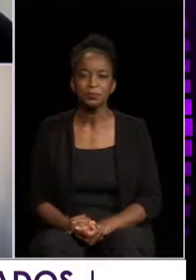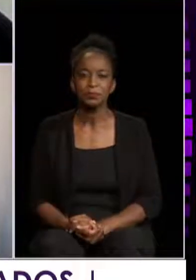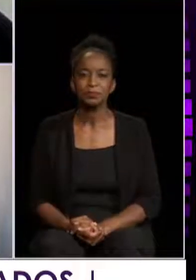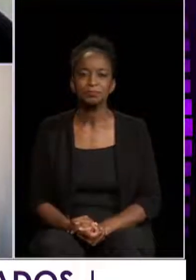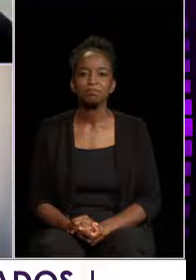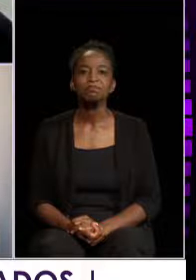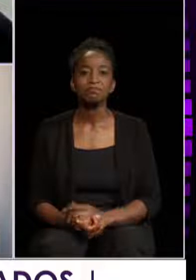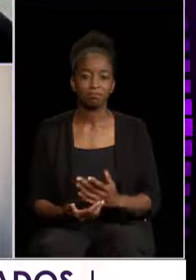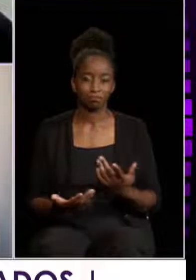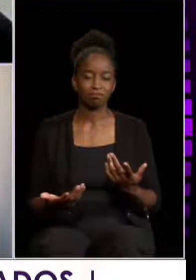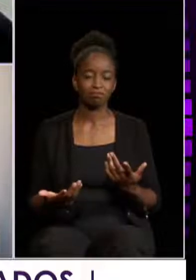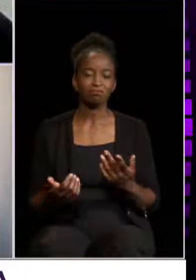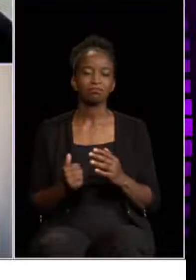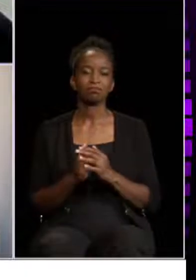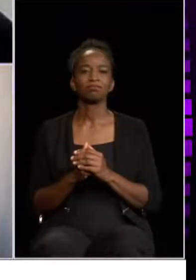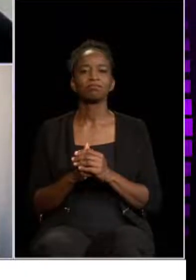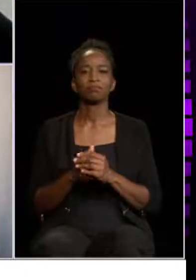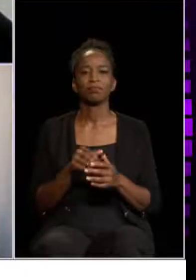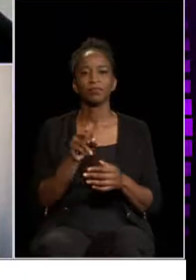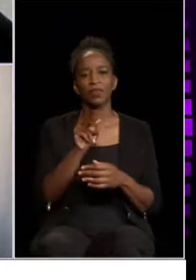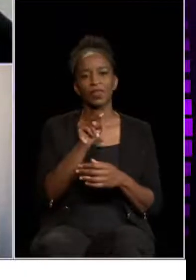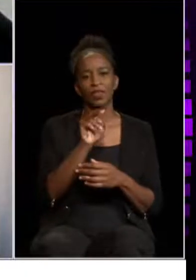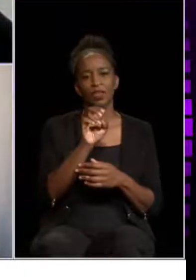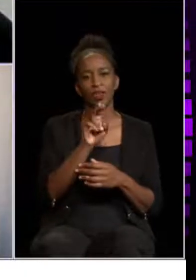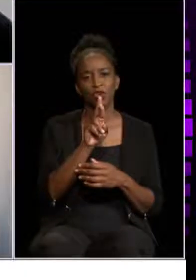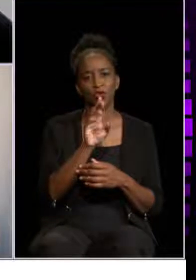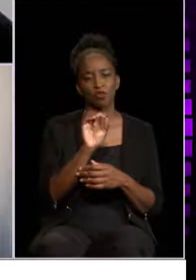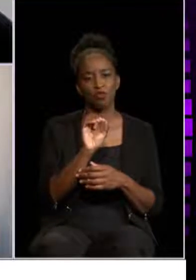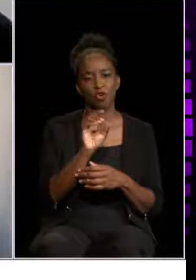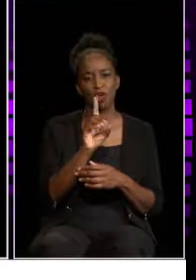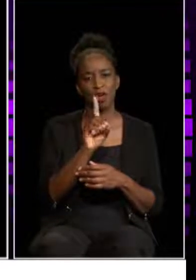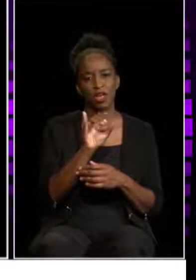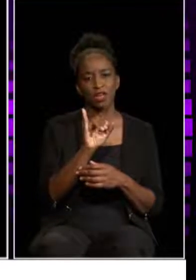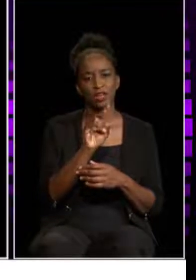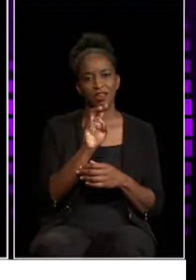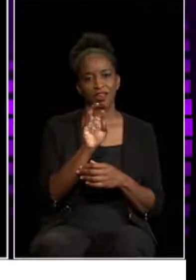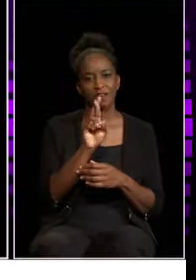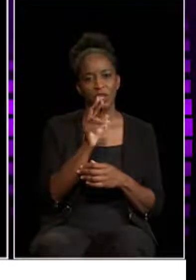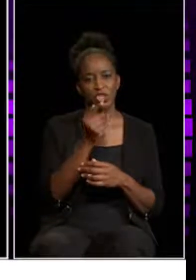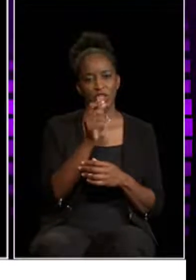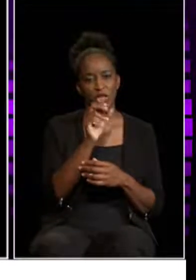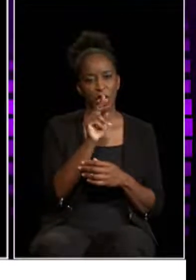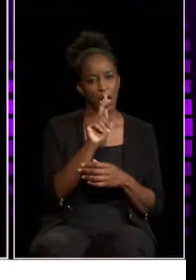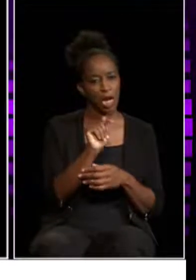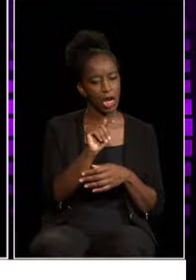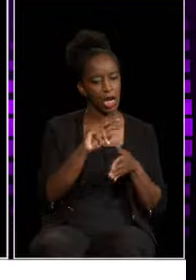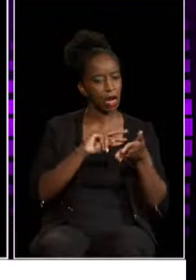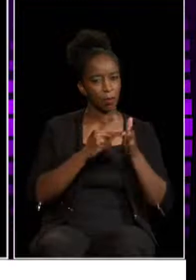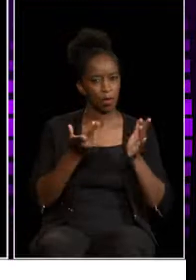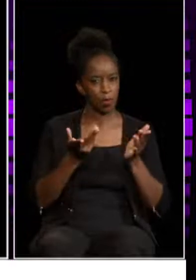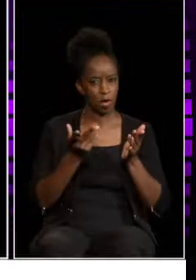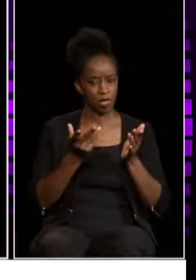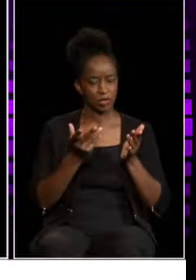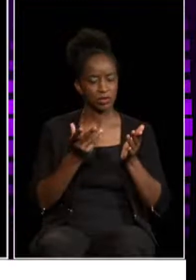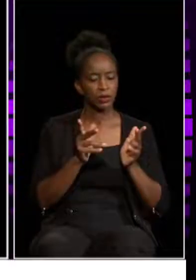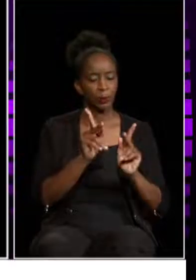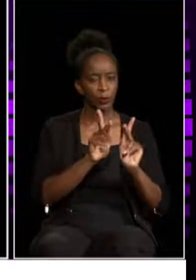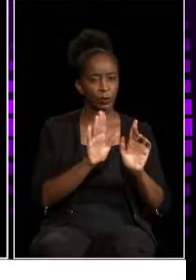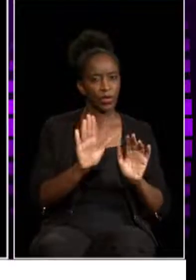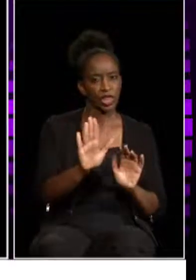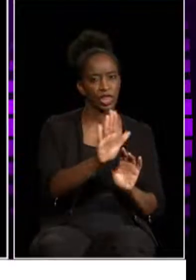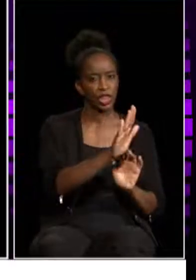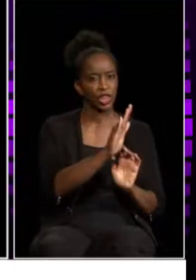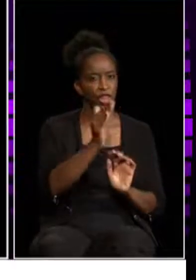All right, so neurodivergent persons basically refer to people whose brain structures and brain